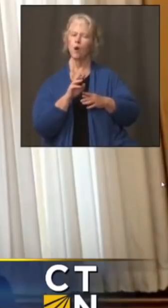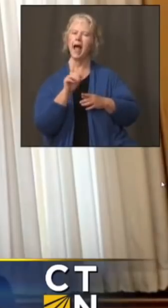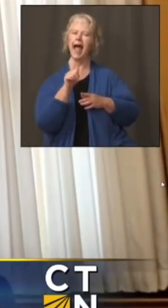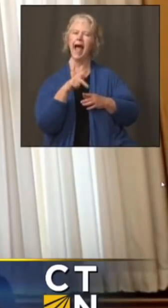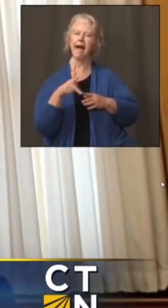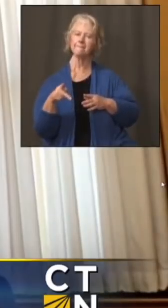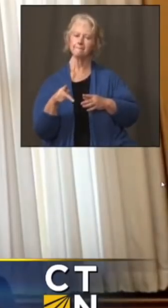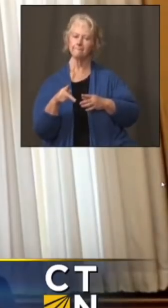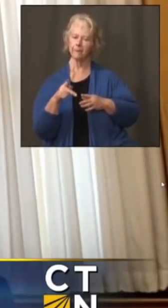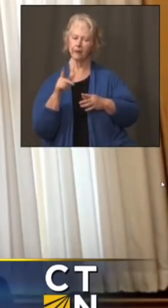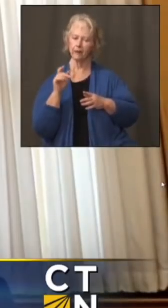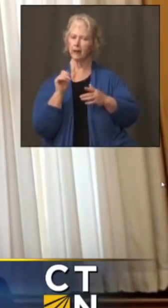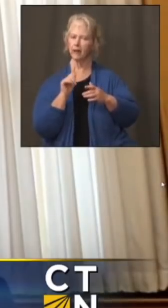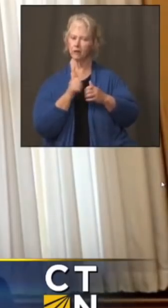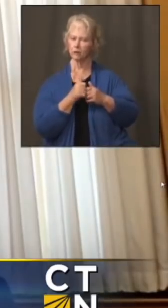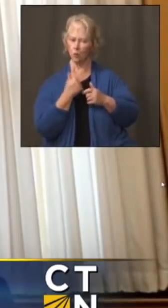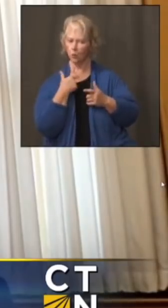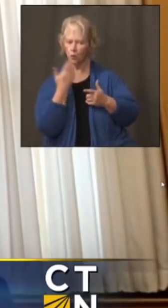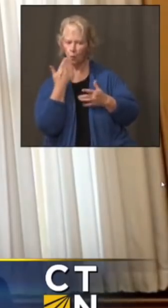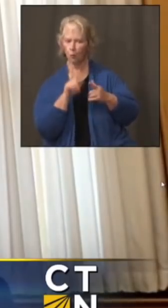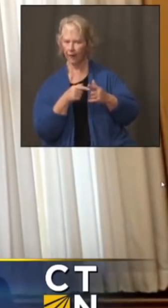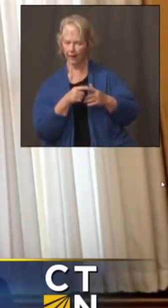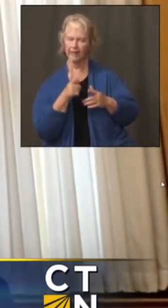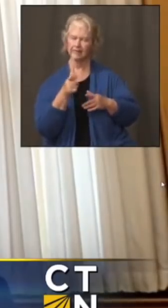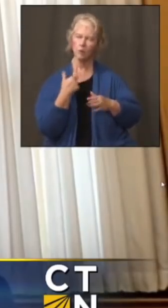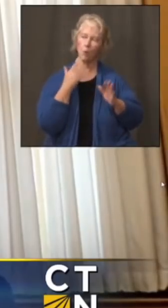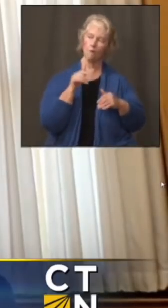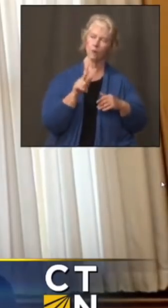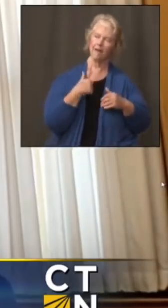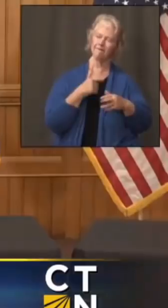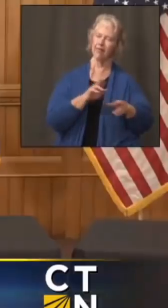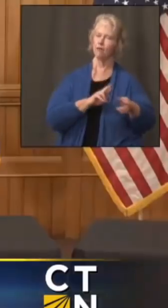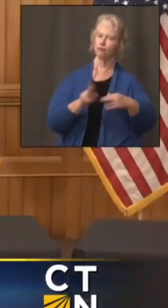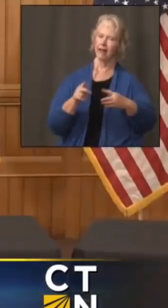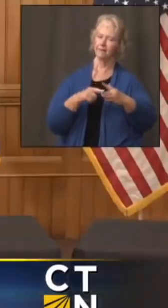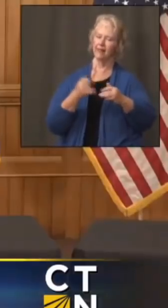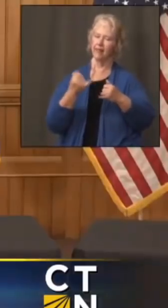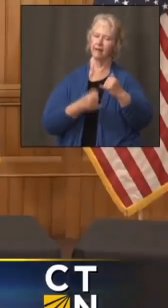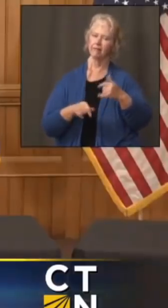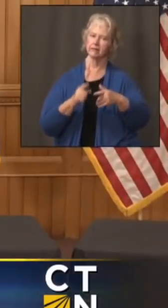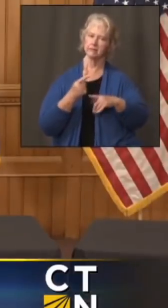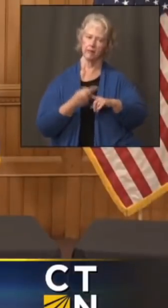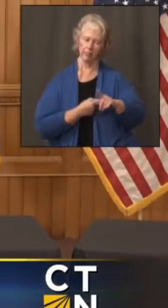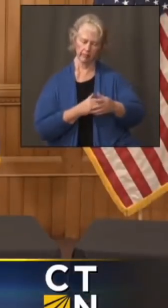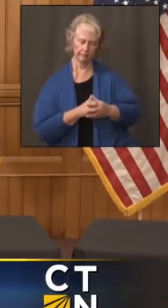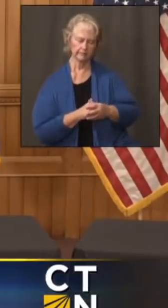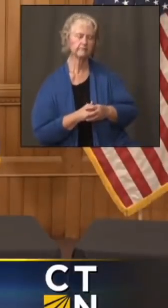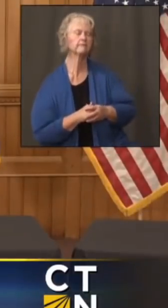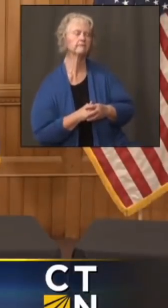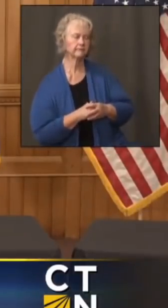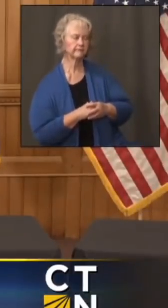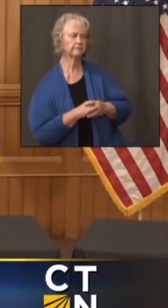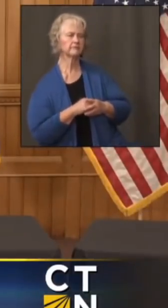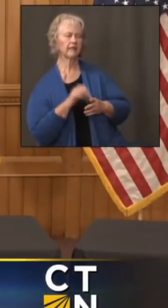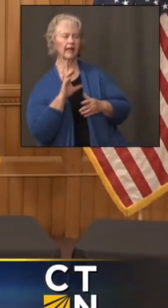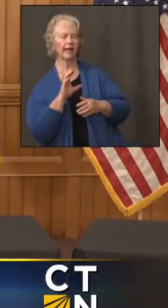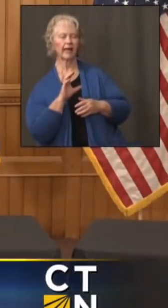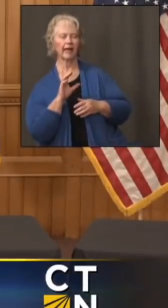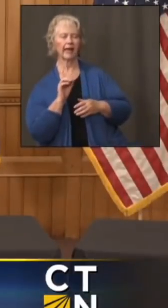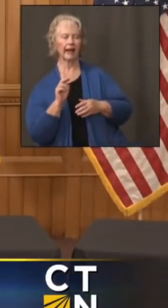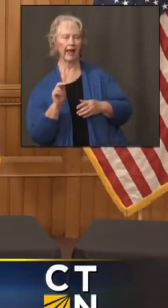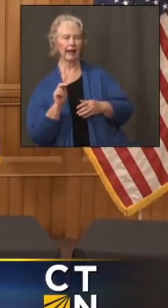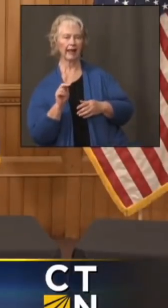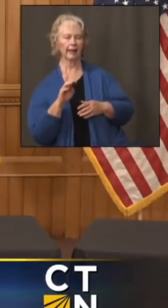month. Thank you. Welcome. The Connecticut Mirror.